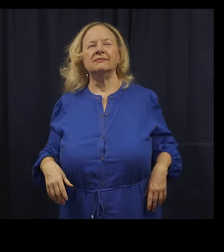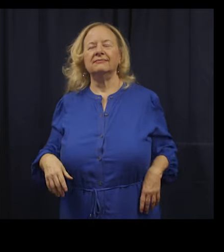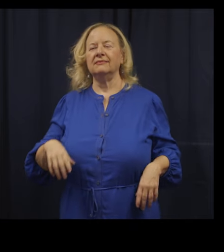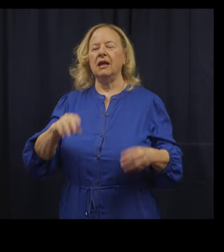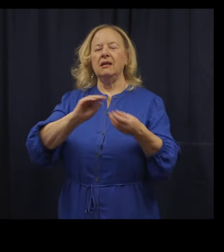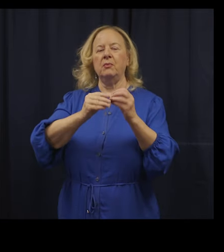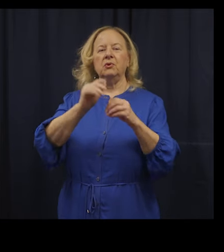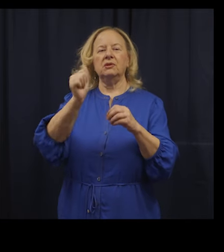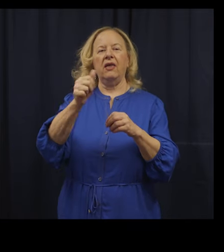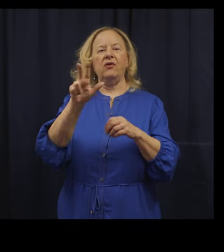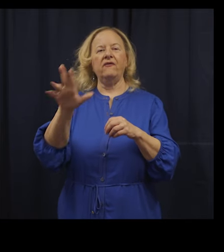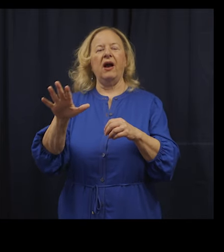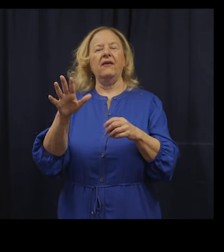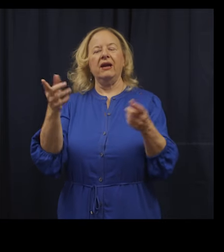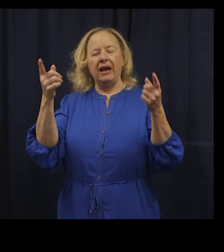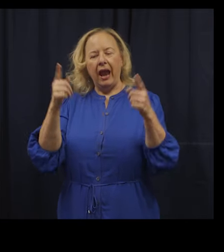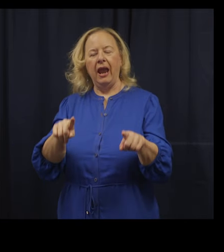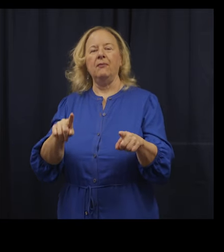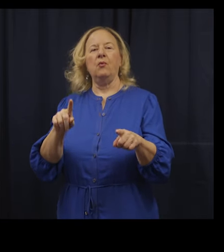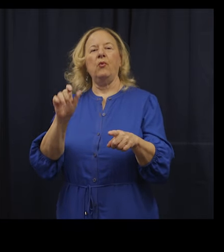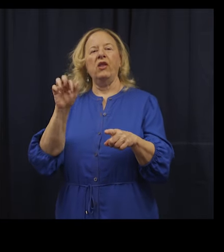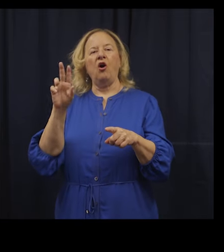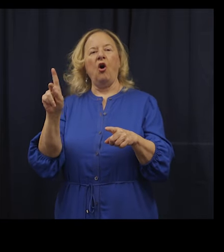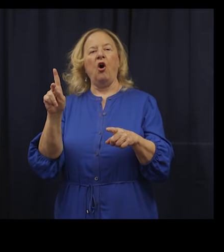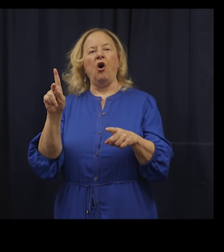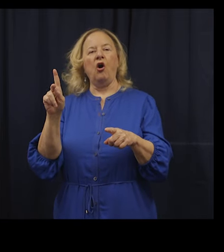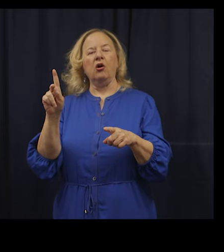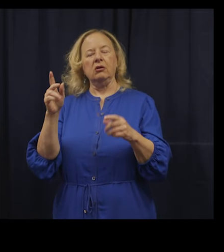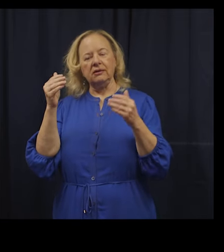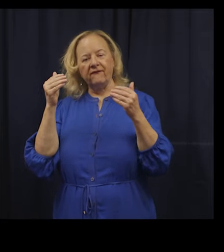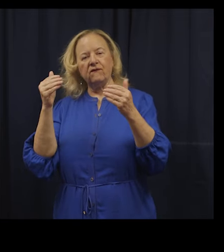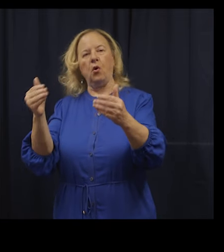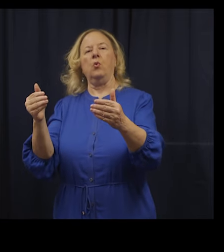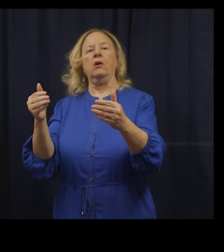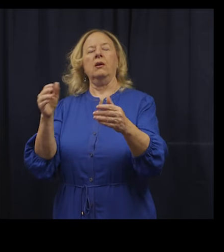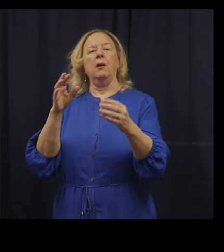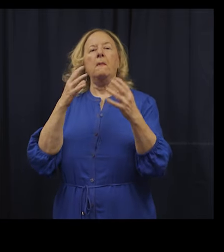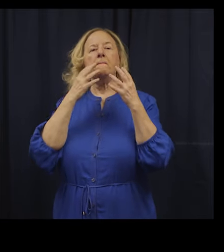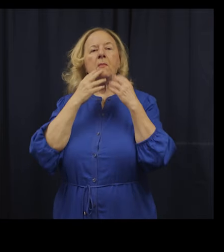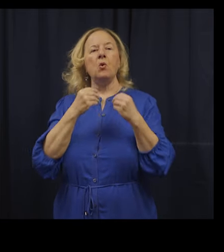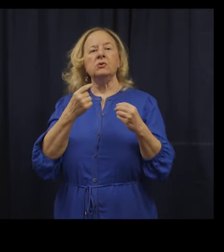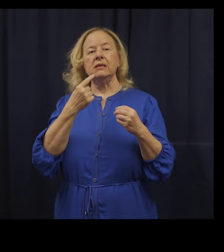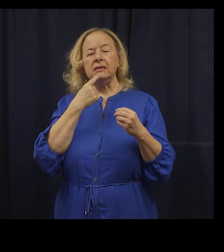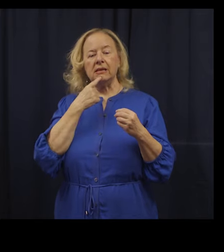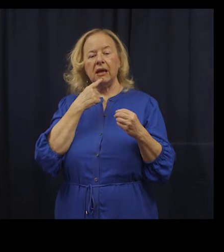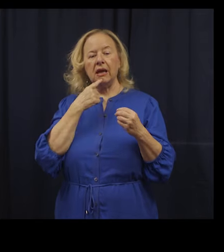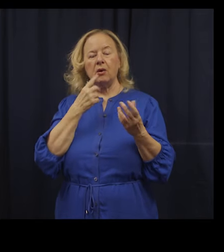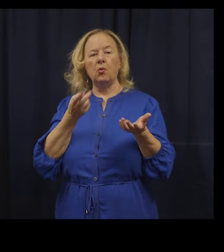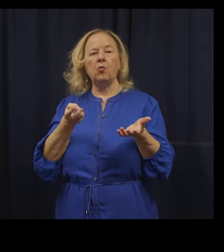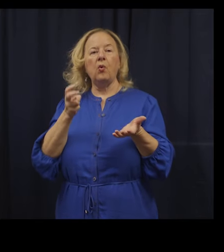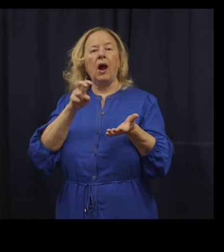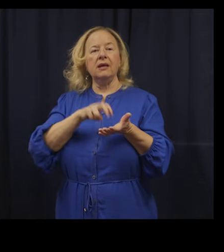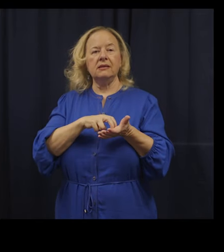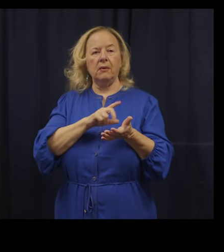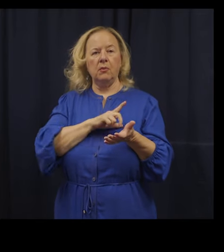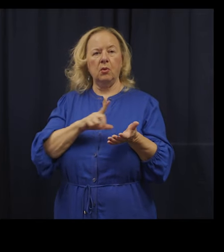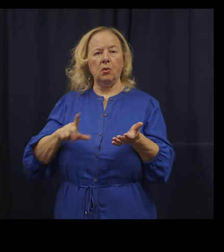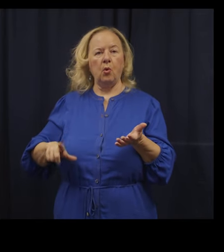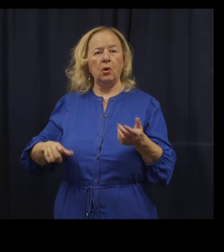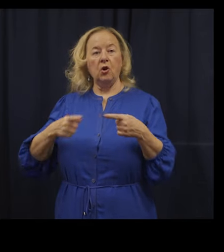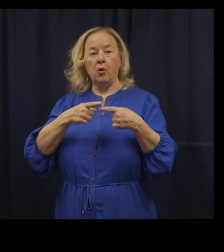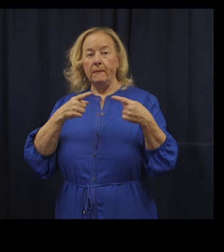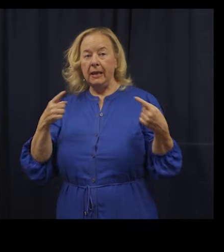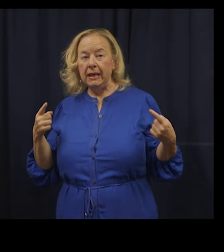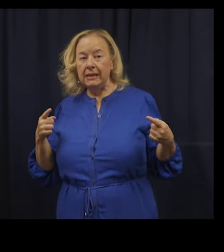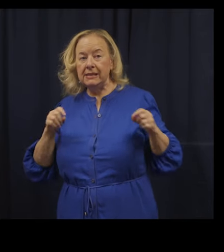verse 35. It came to pass when the ark set forward, Moses said, "Rise up, Lord, and let your